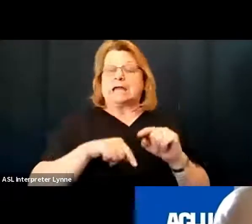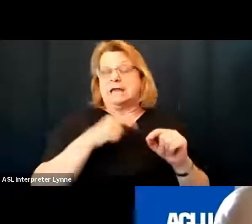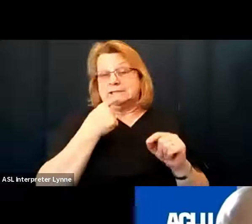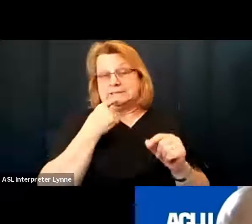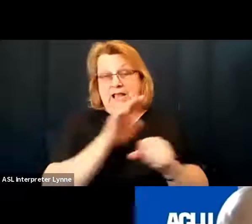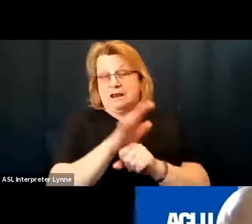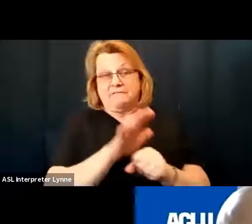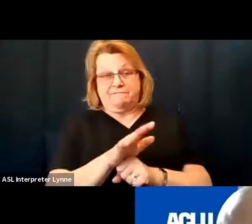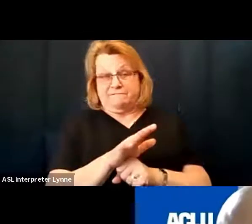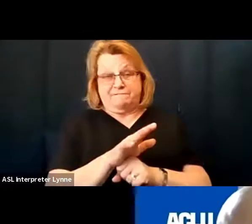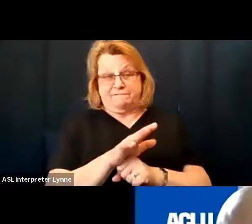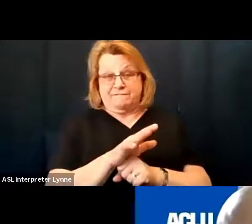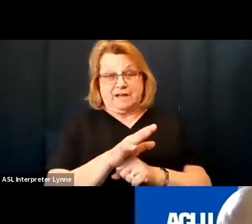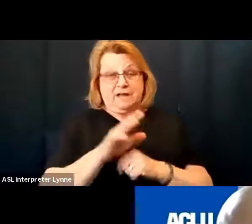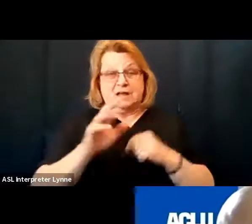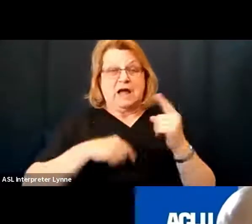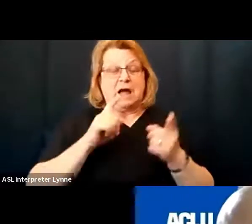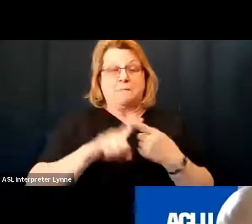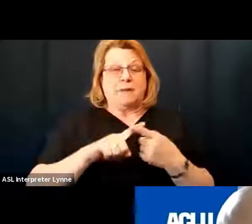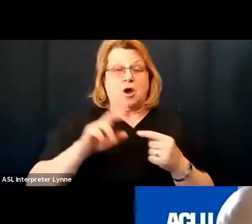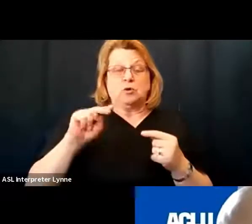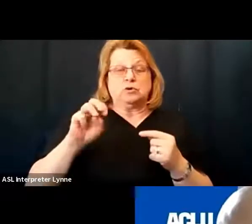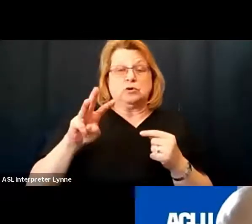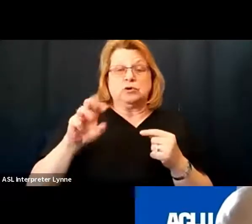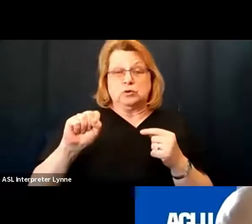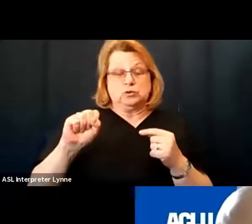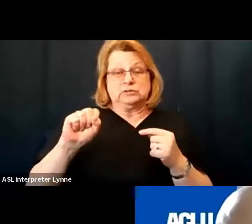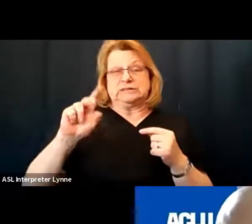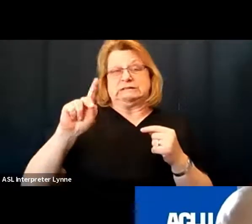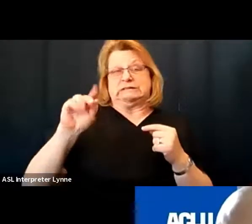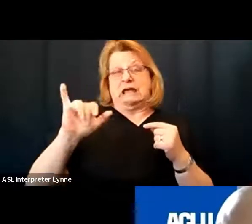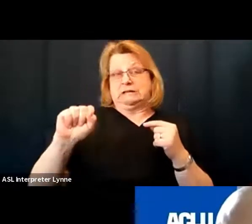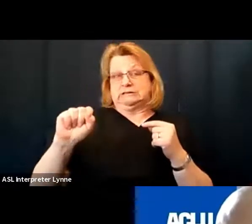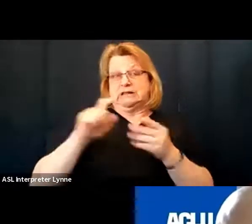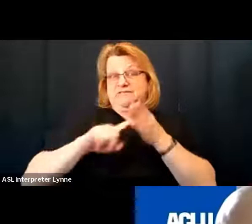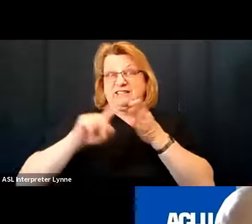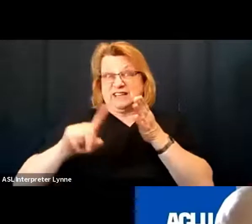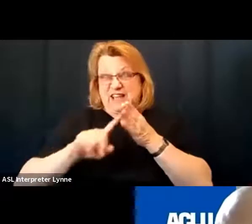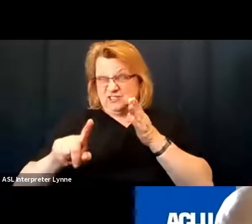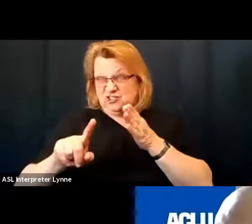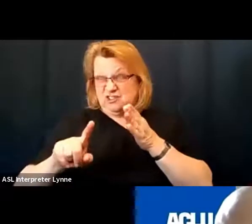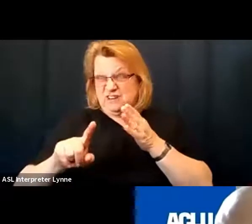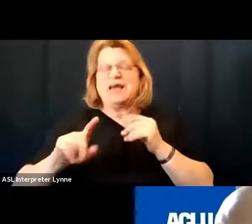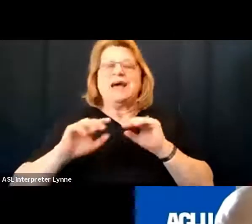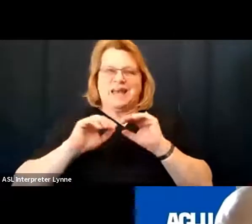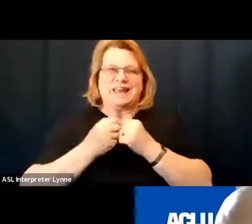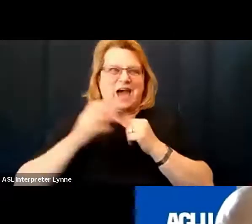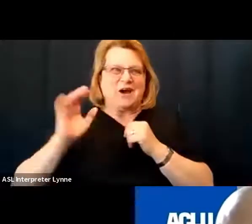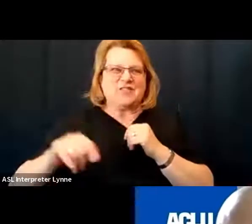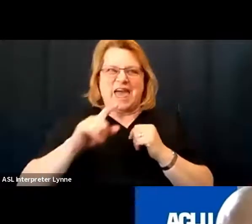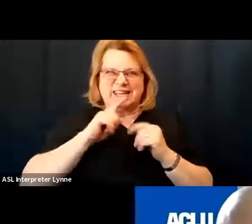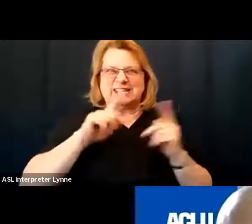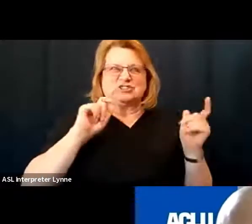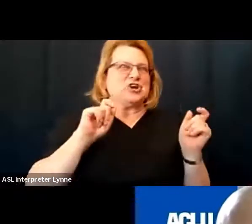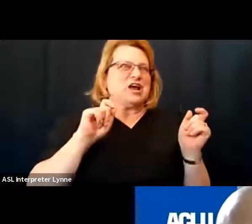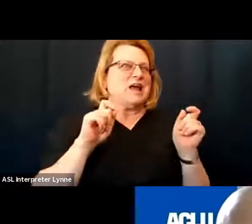about Newsday's investigation and how it is changing what everyone is talking